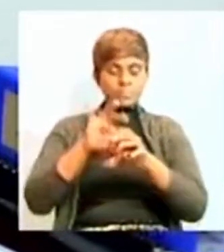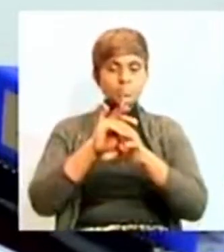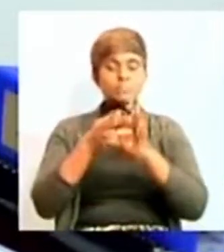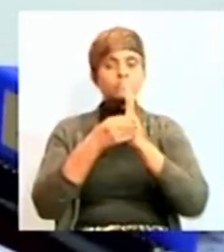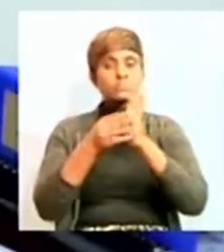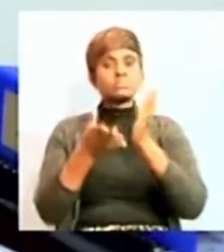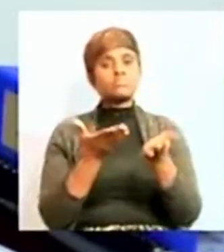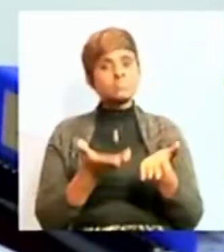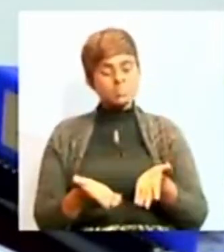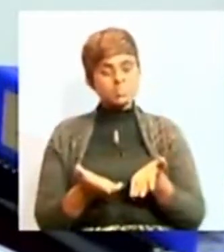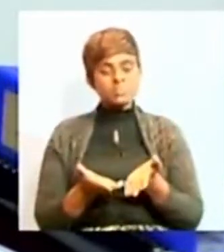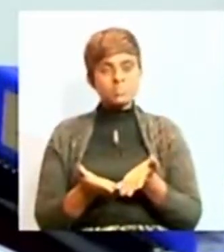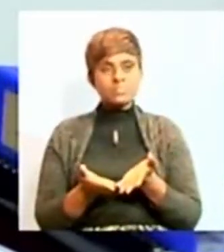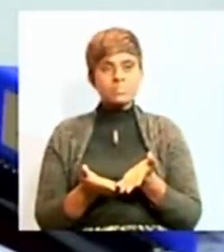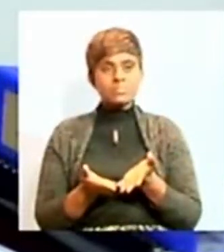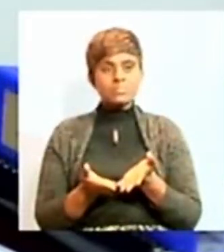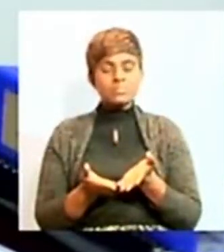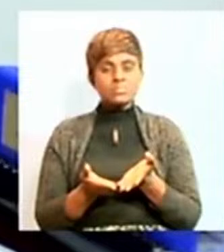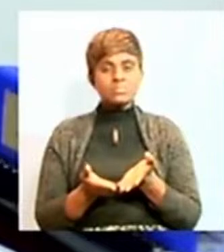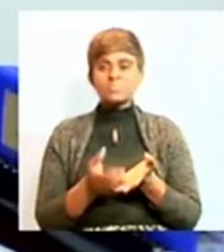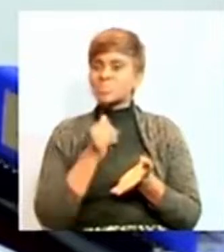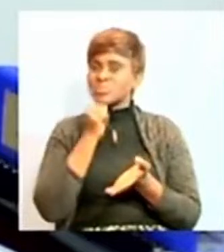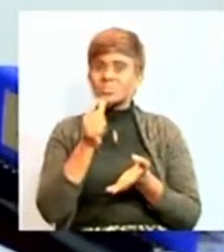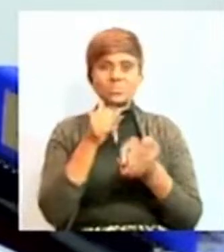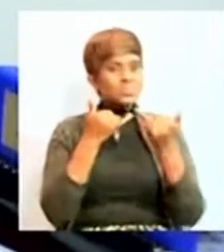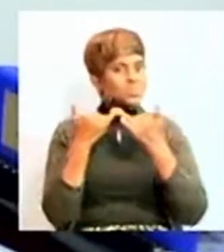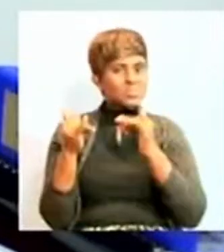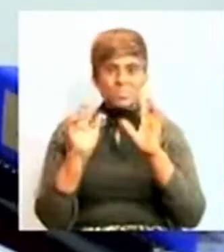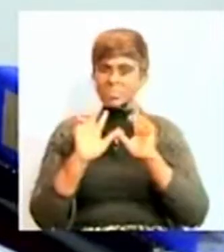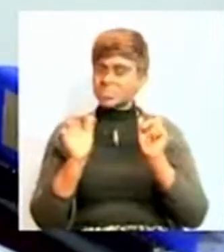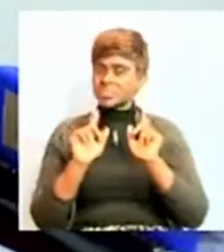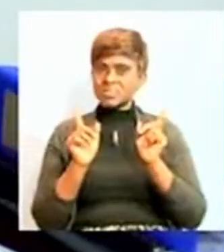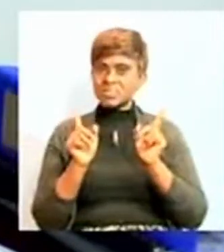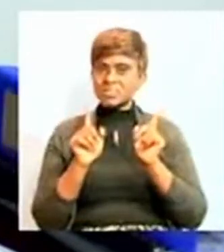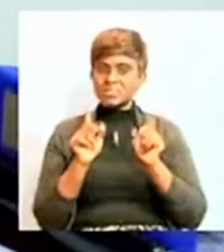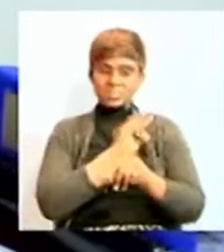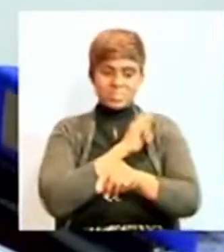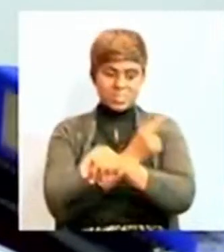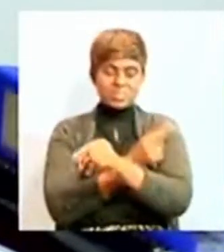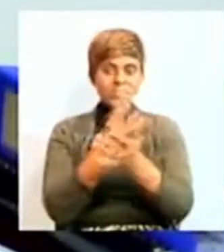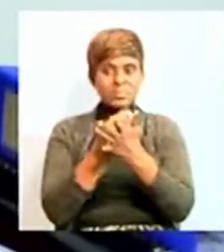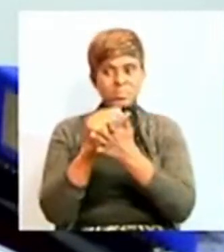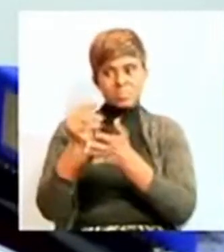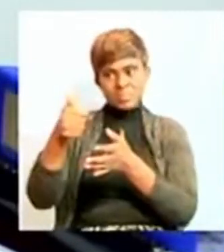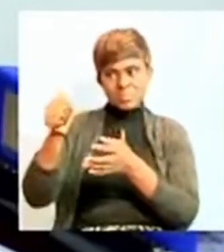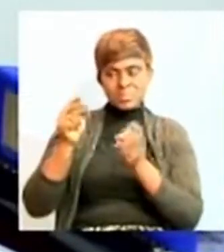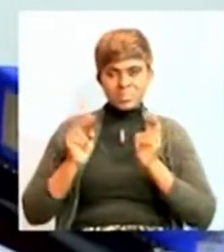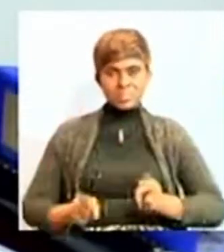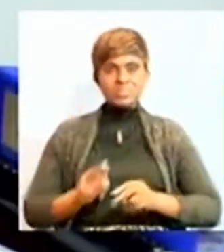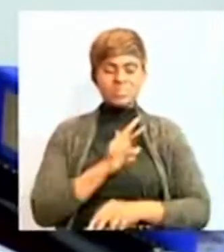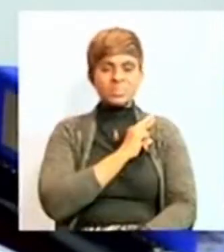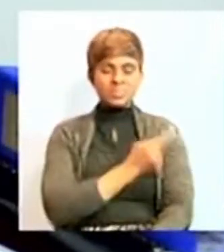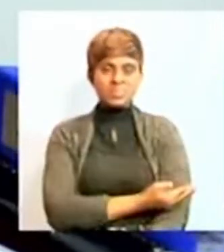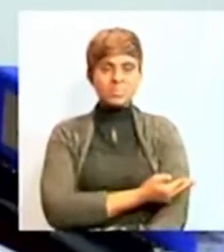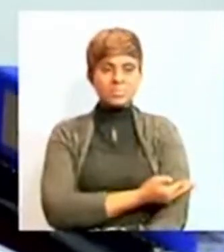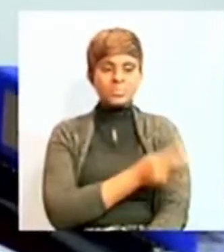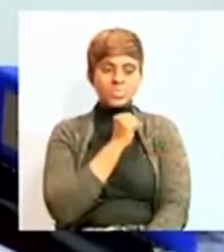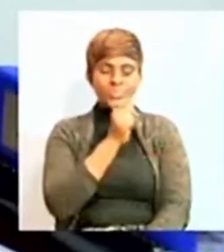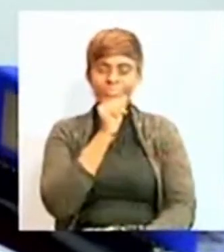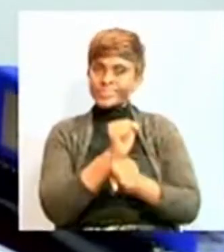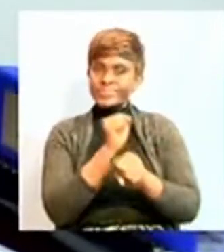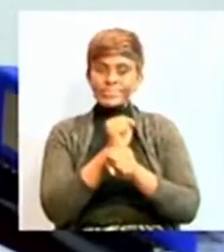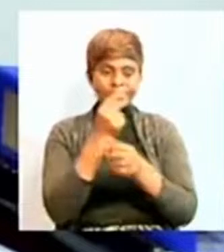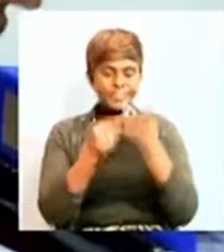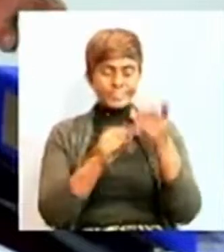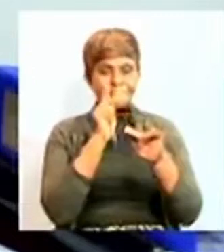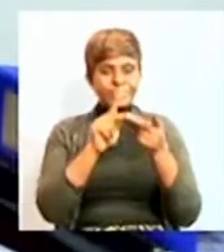here. We don't take it for granted that resources, or you, the human resource, is not doing what you're